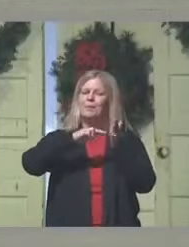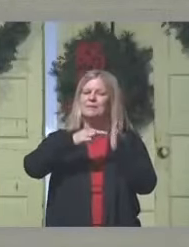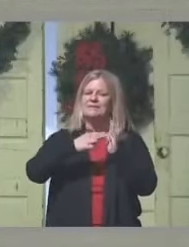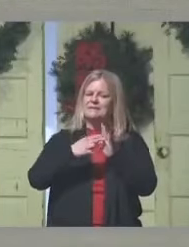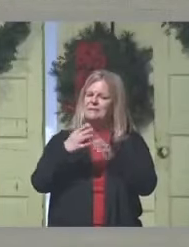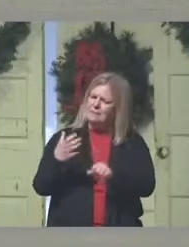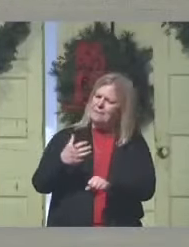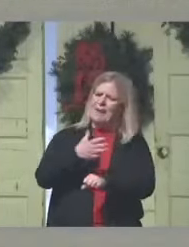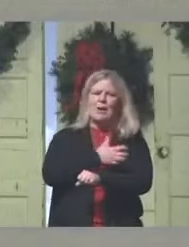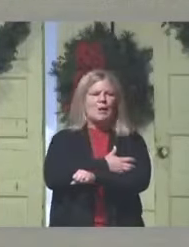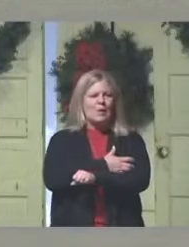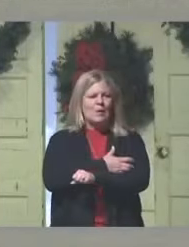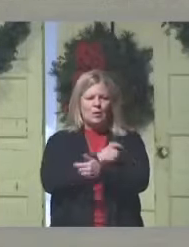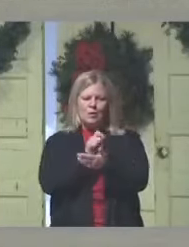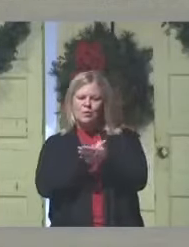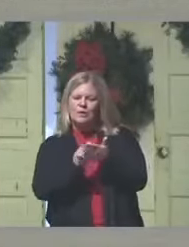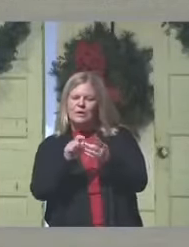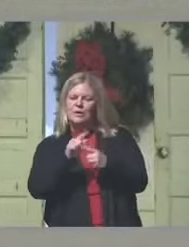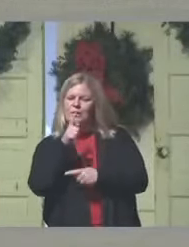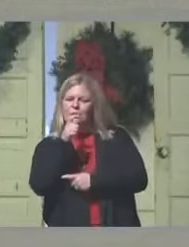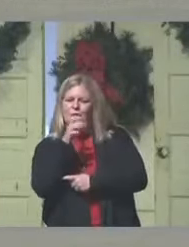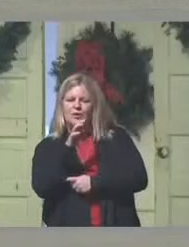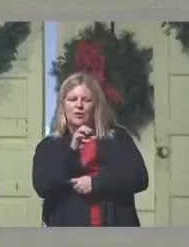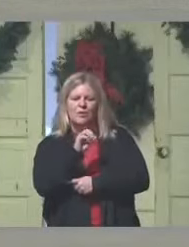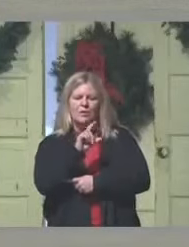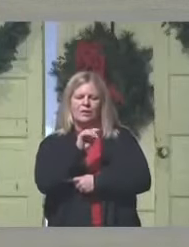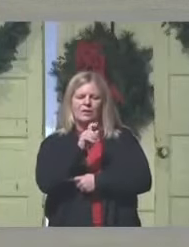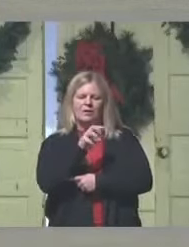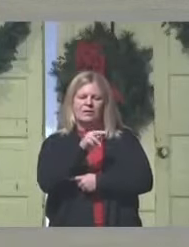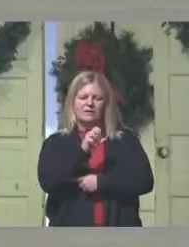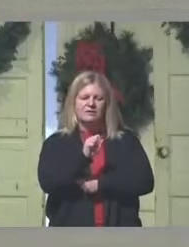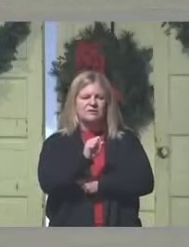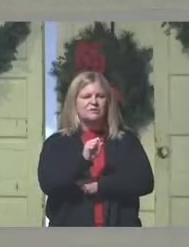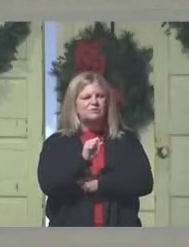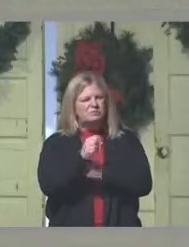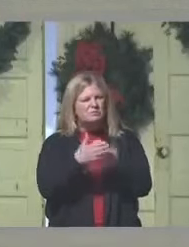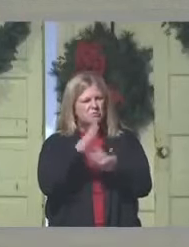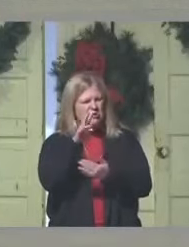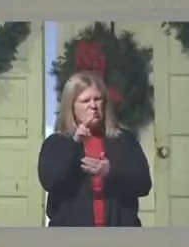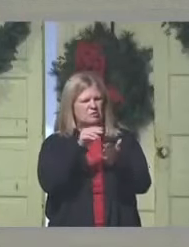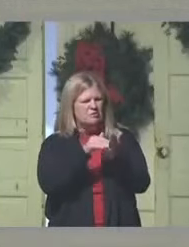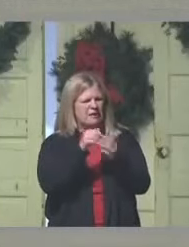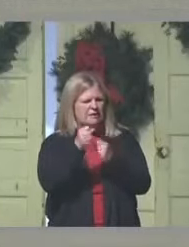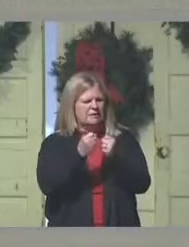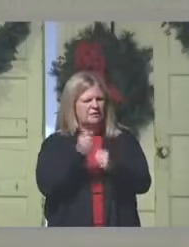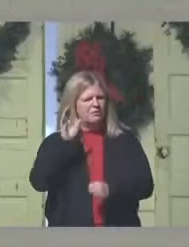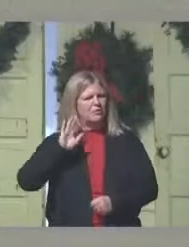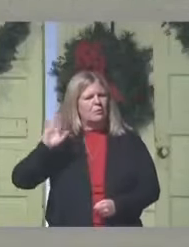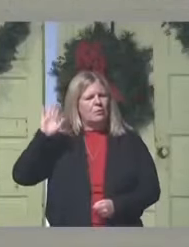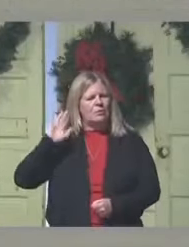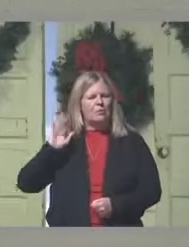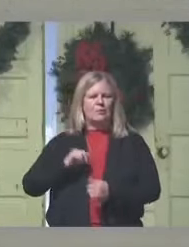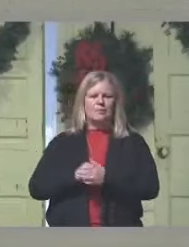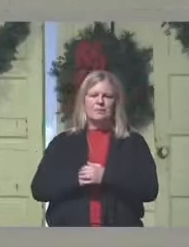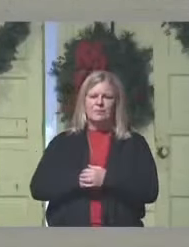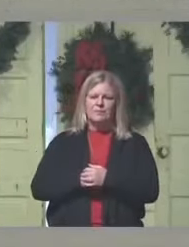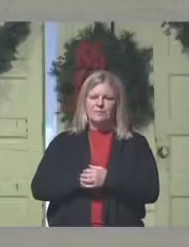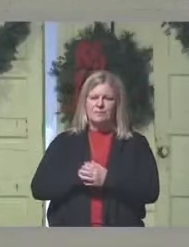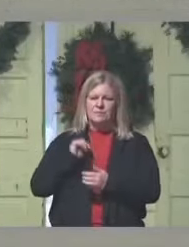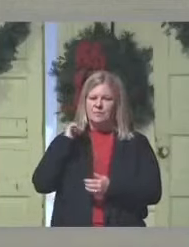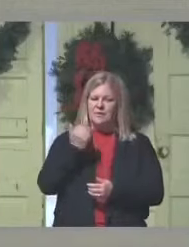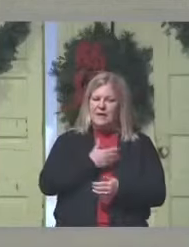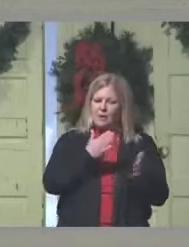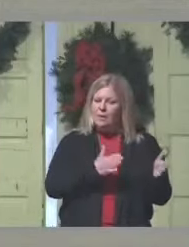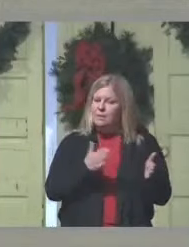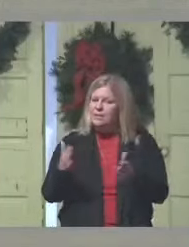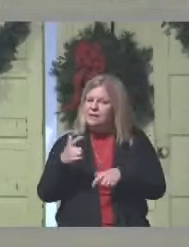of power, written to the Colossian believers nearly 2,000 years ago. Here's our plan for